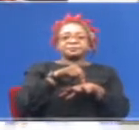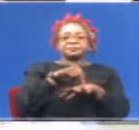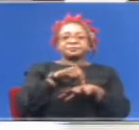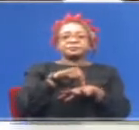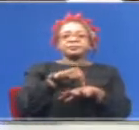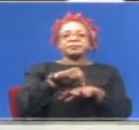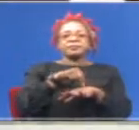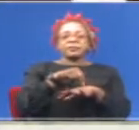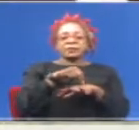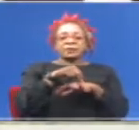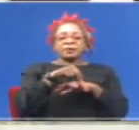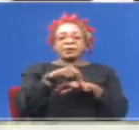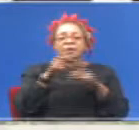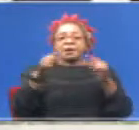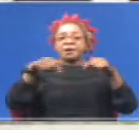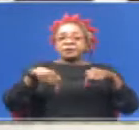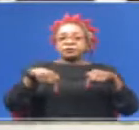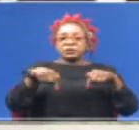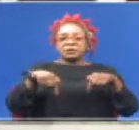Today,